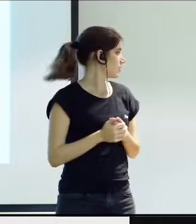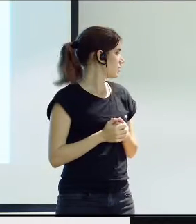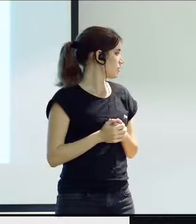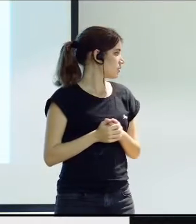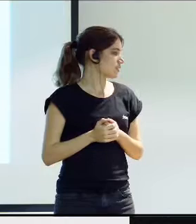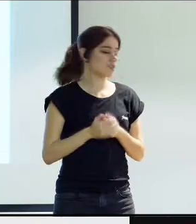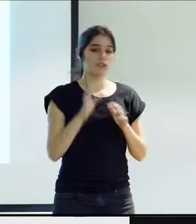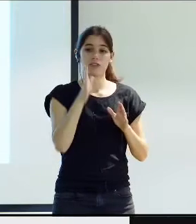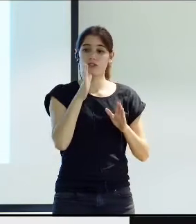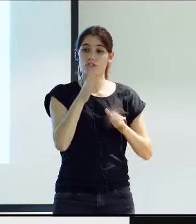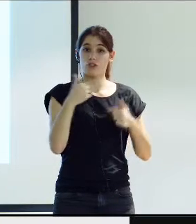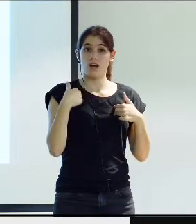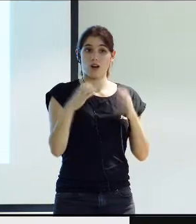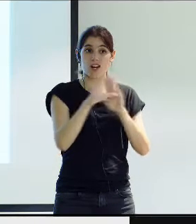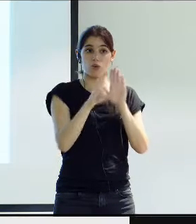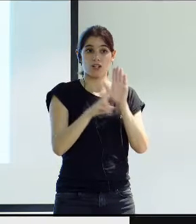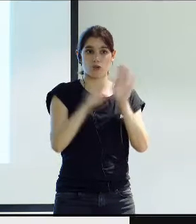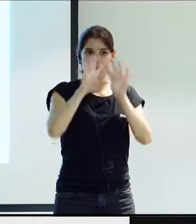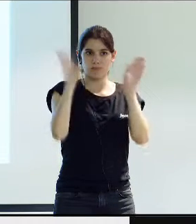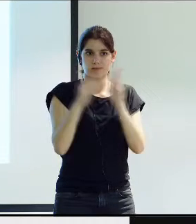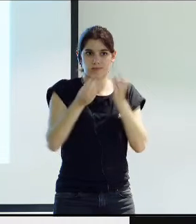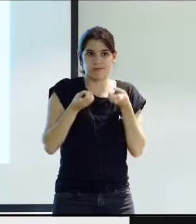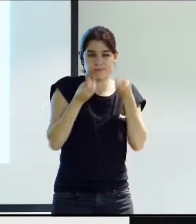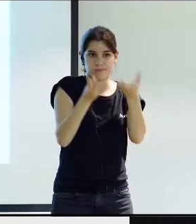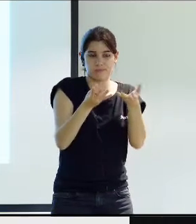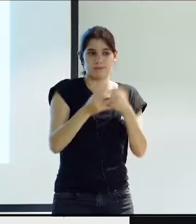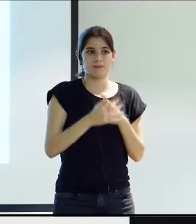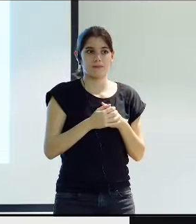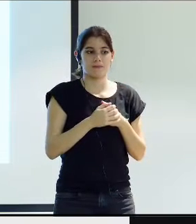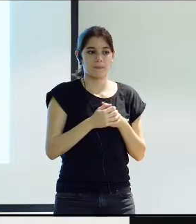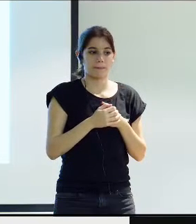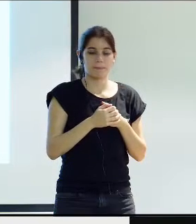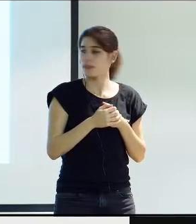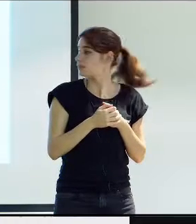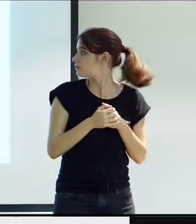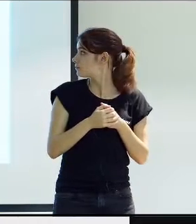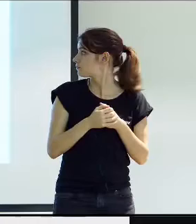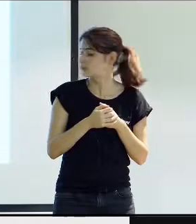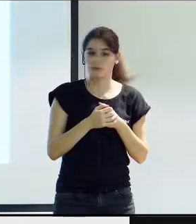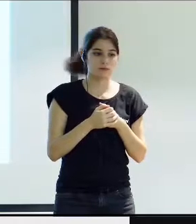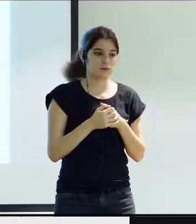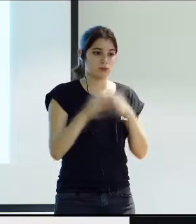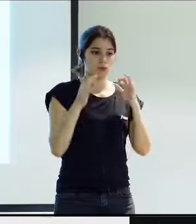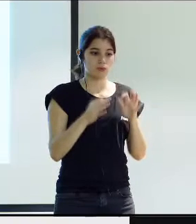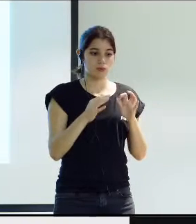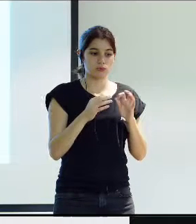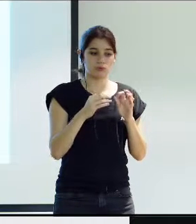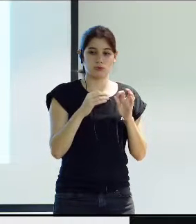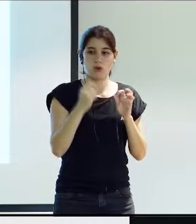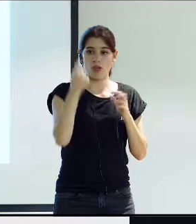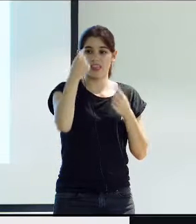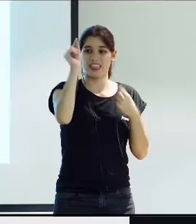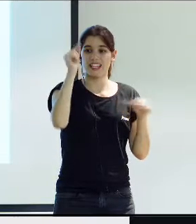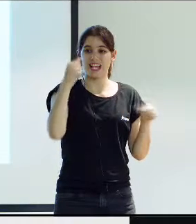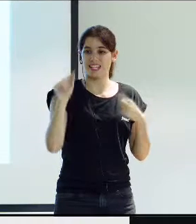detail of my CV, but just to show that